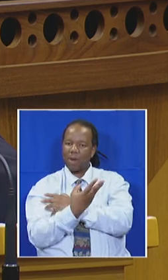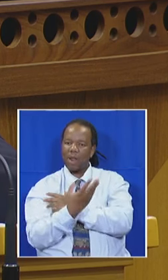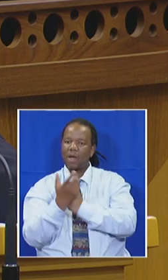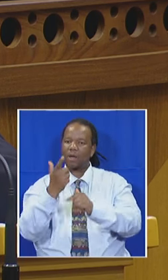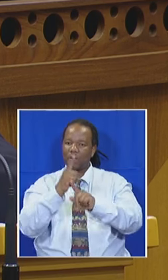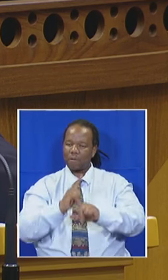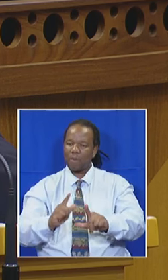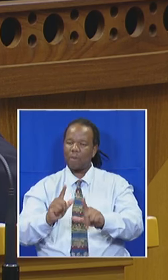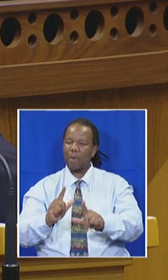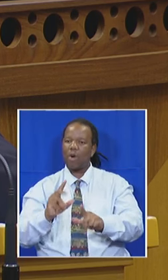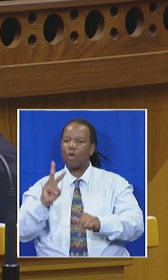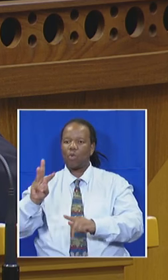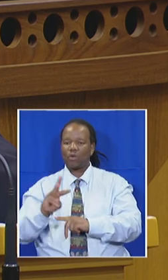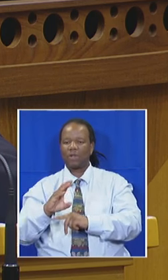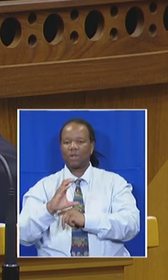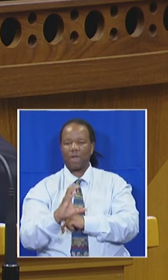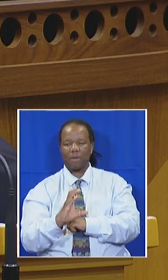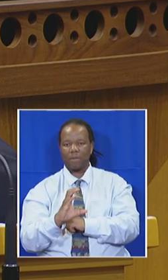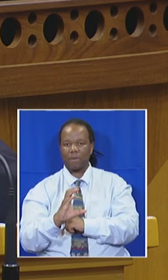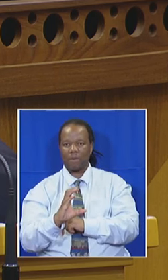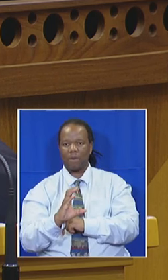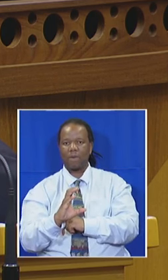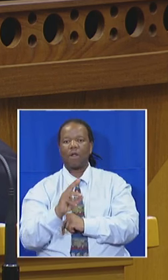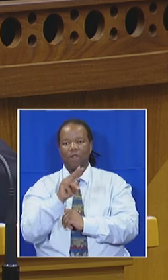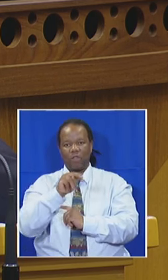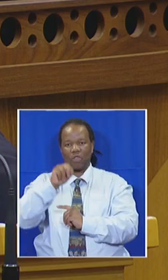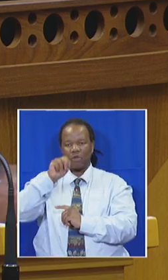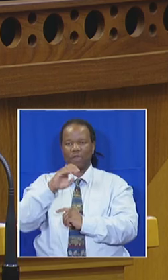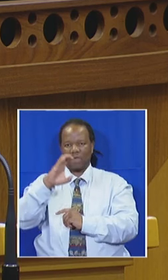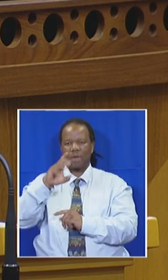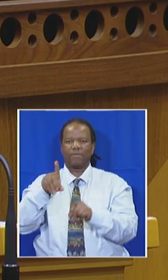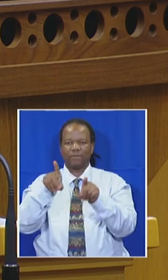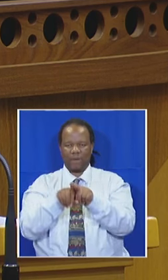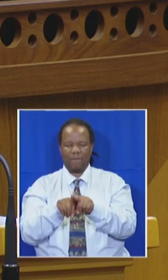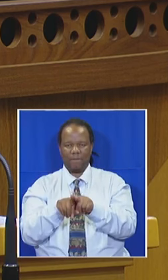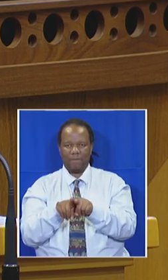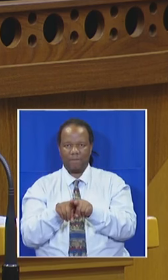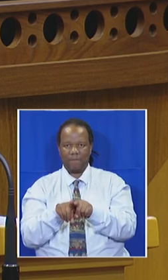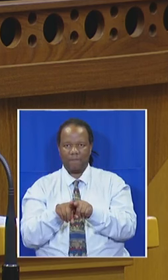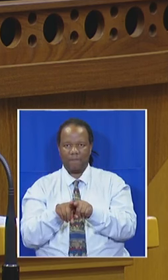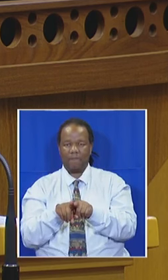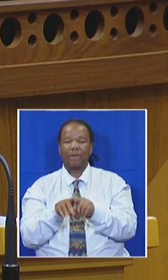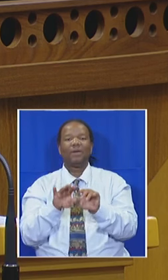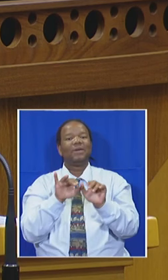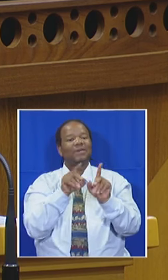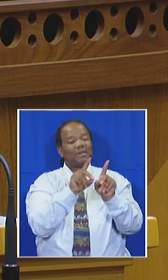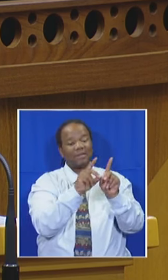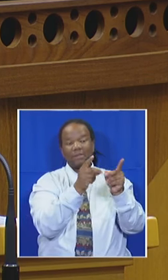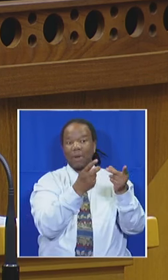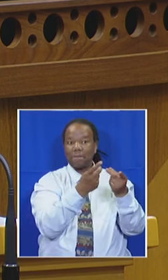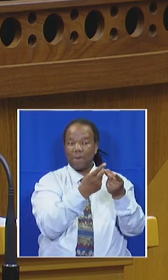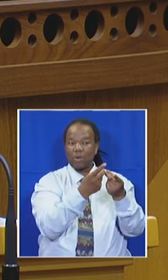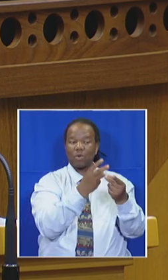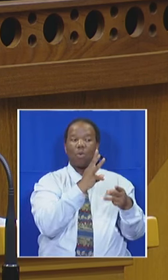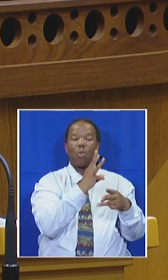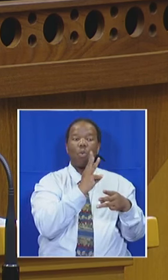Cape, and the Northern Cape. The water and sanitation